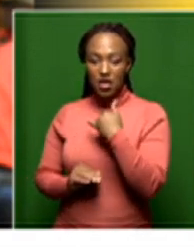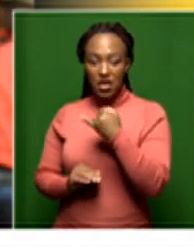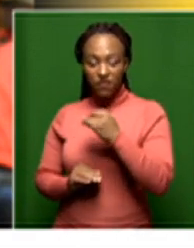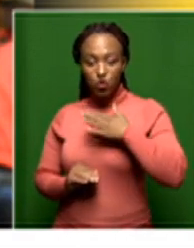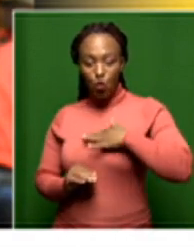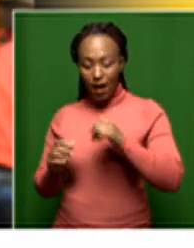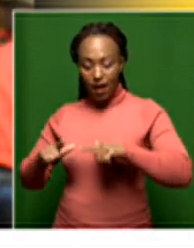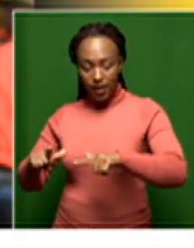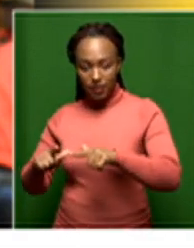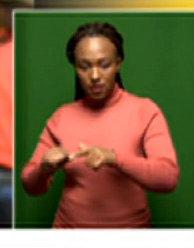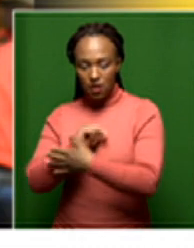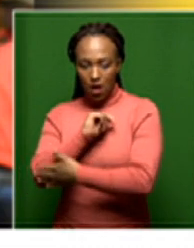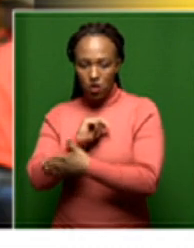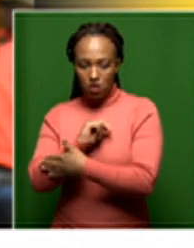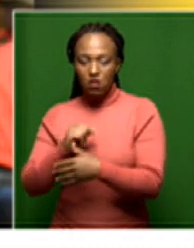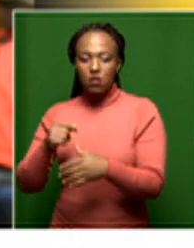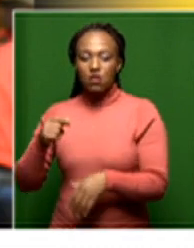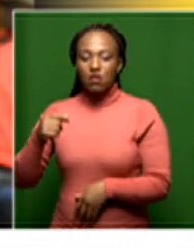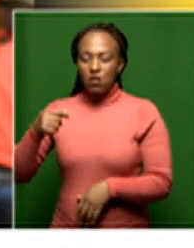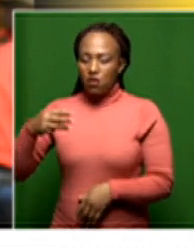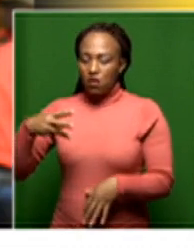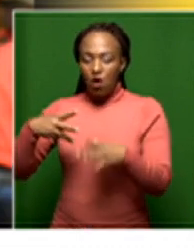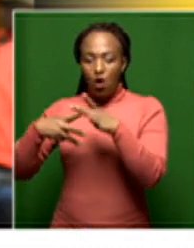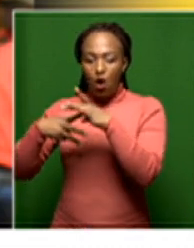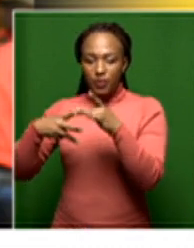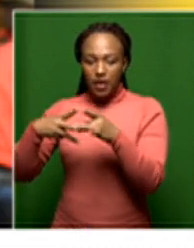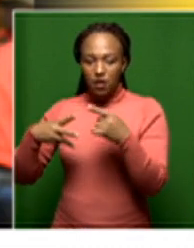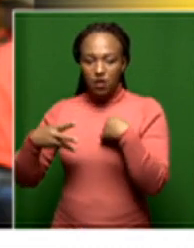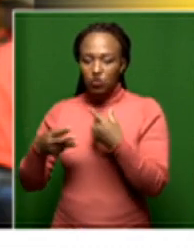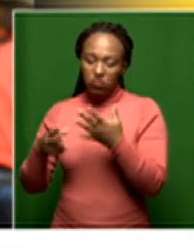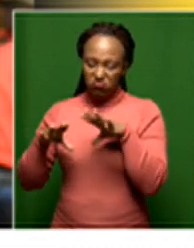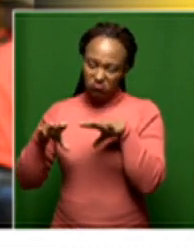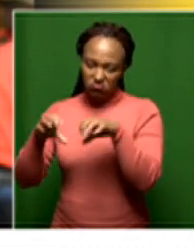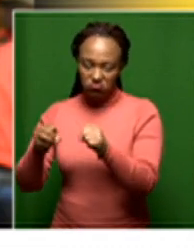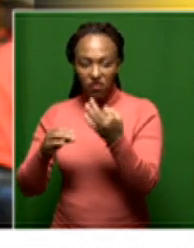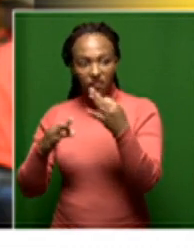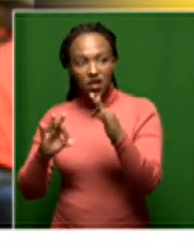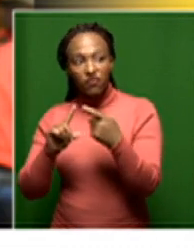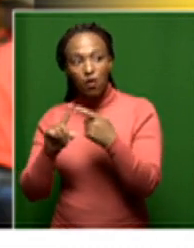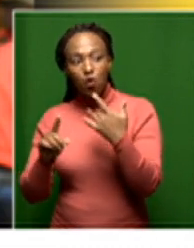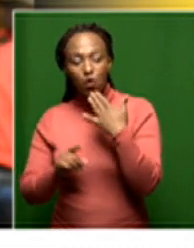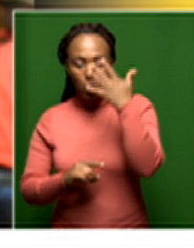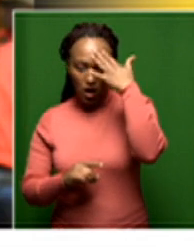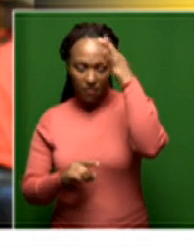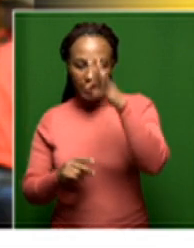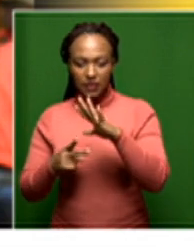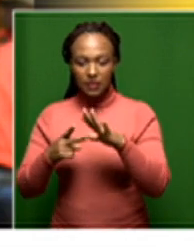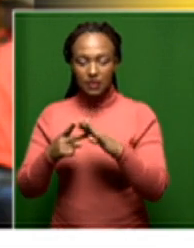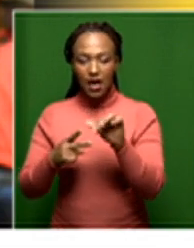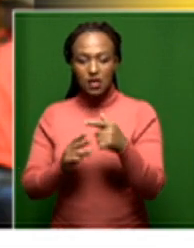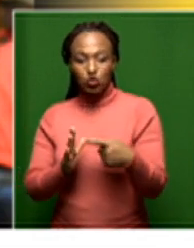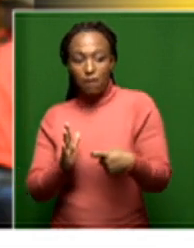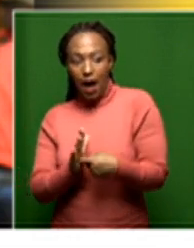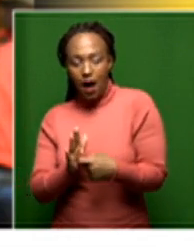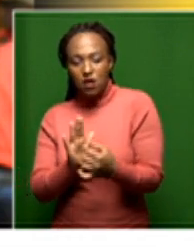have essentially three options. One is to get it for free from the government. The other is to buy it in the